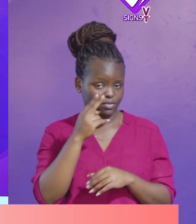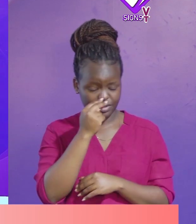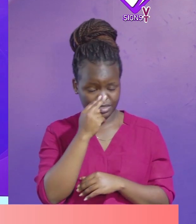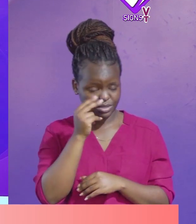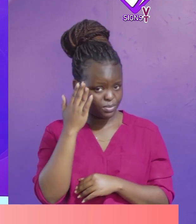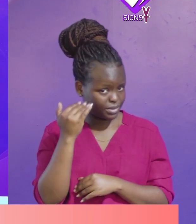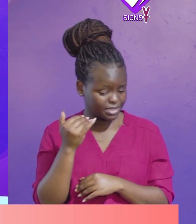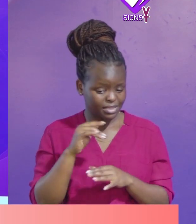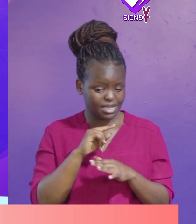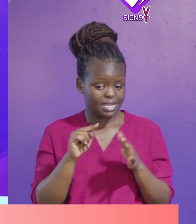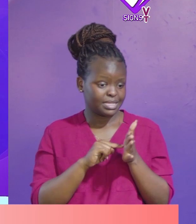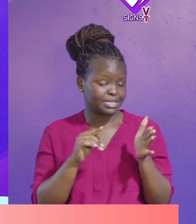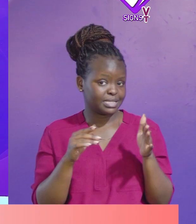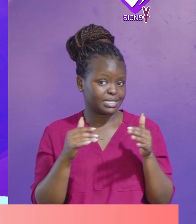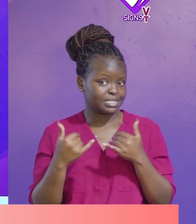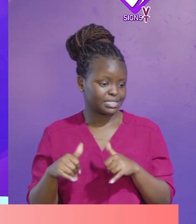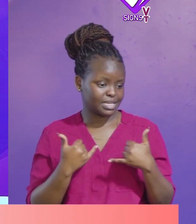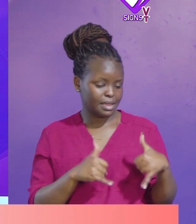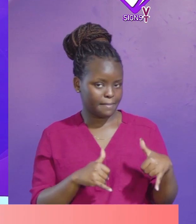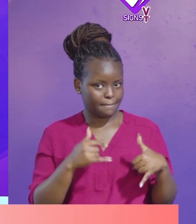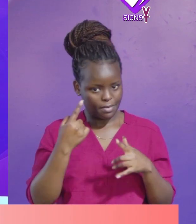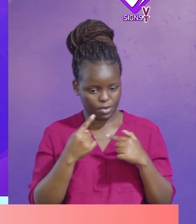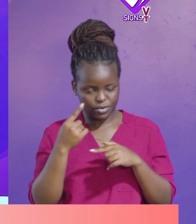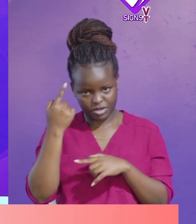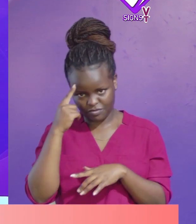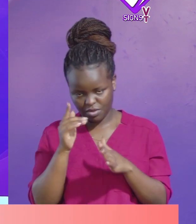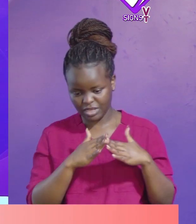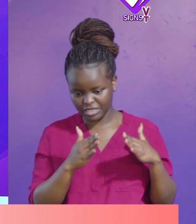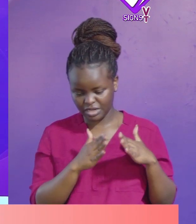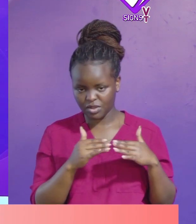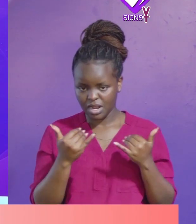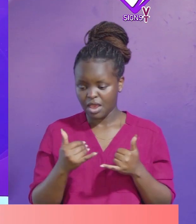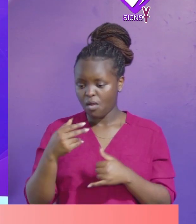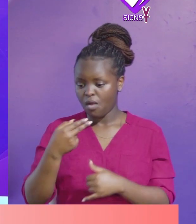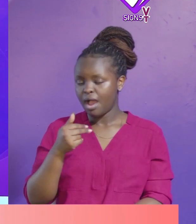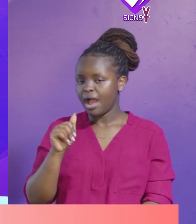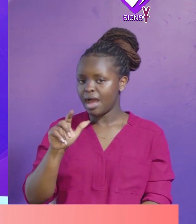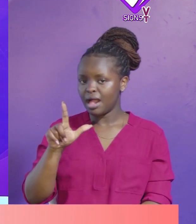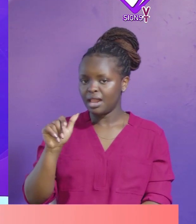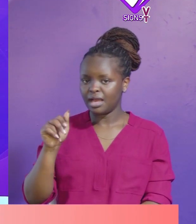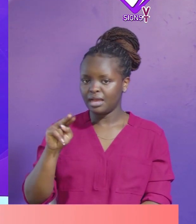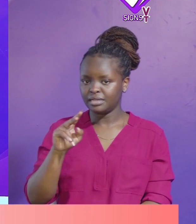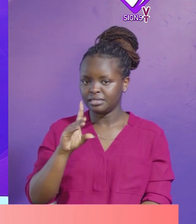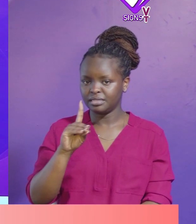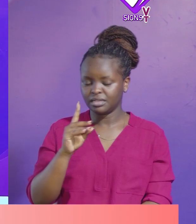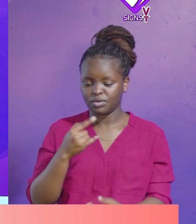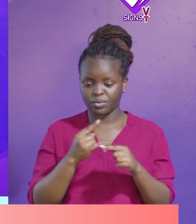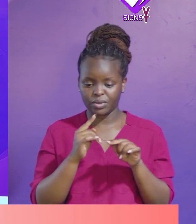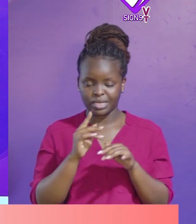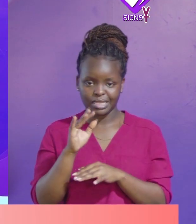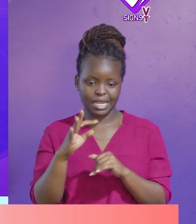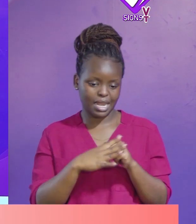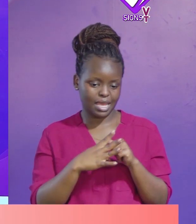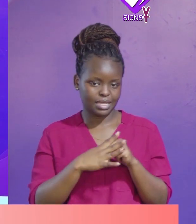in this game, it was a win for Arsenal. Now that Erling Haaland managed to score in the 9th minute,